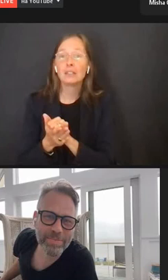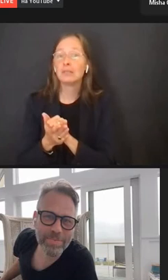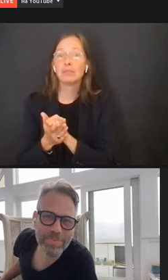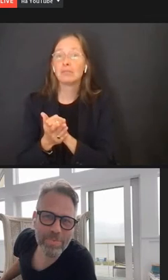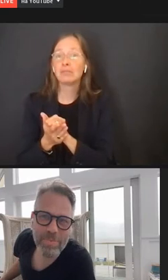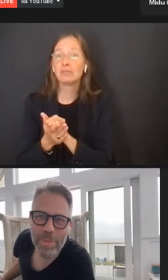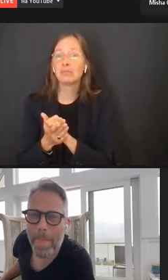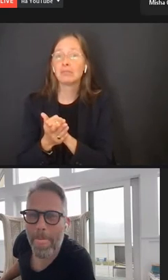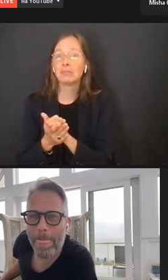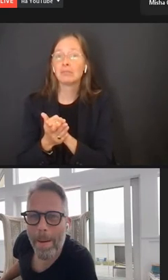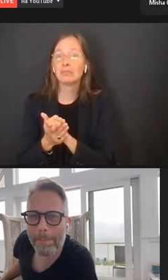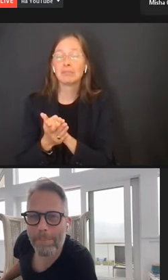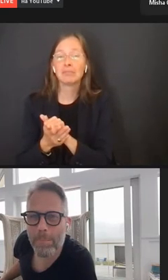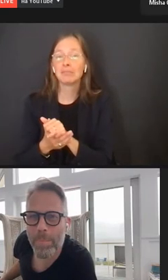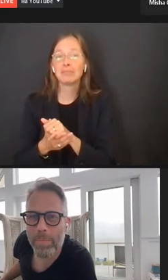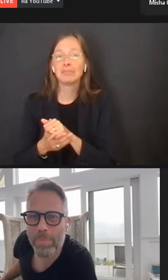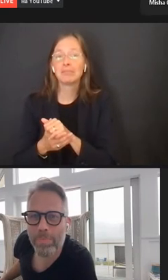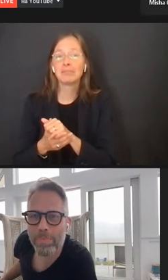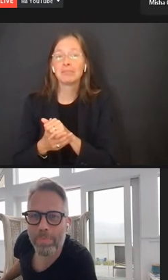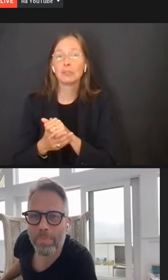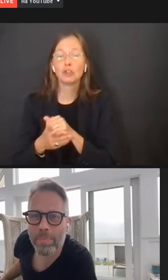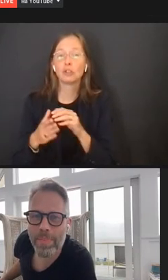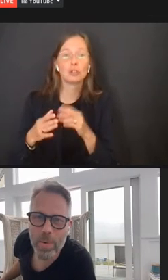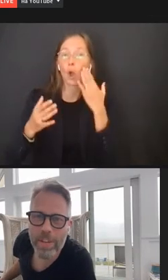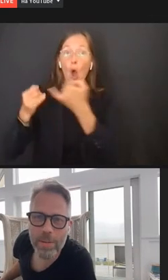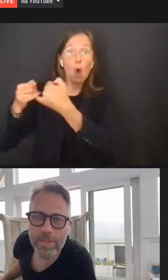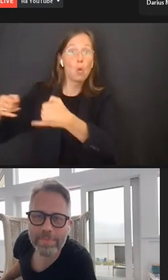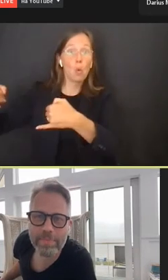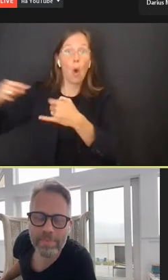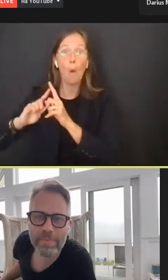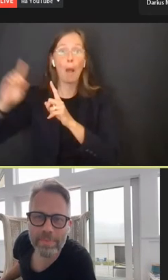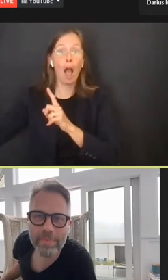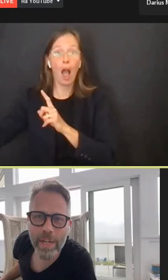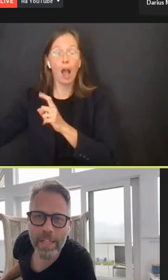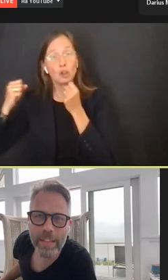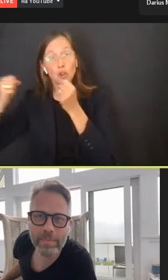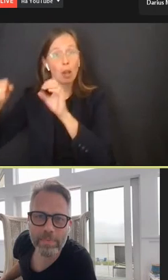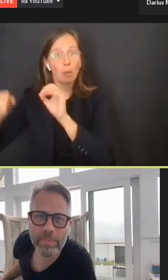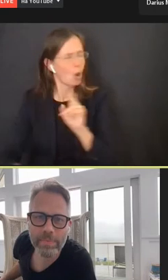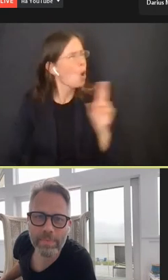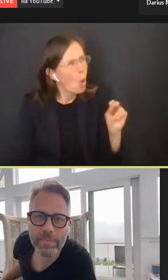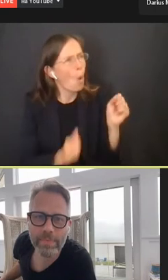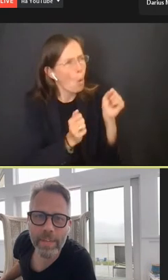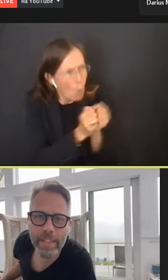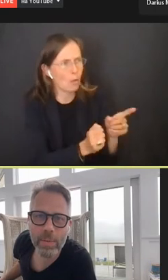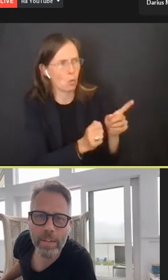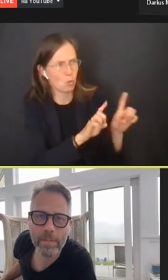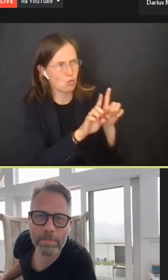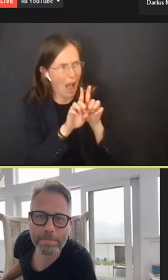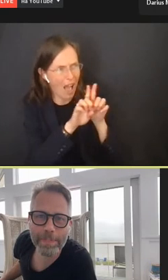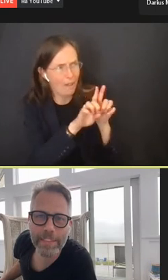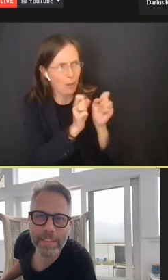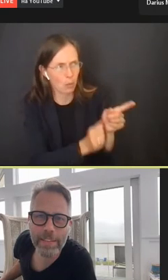of the rope, just cheering it on, you know. No, with you. Right there. Right there with